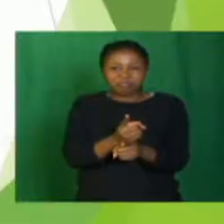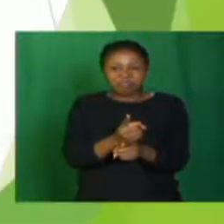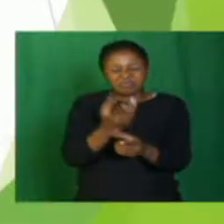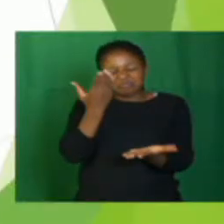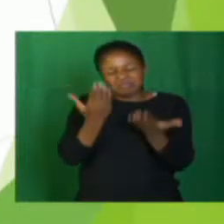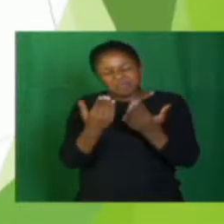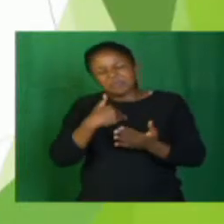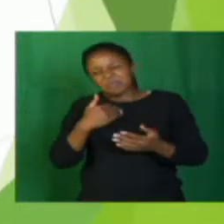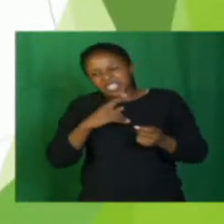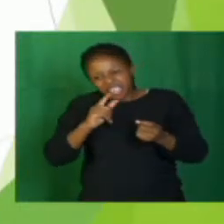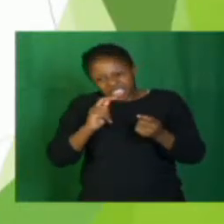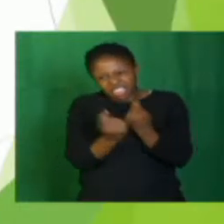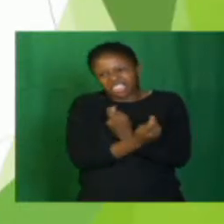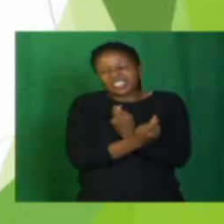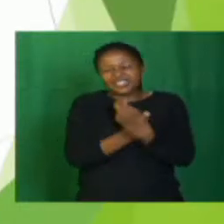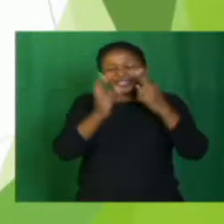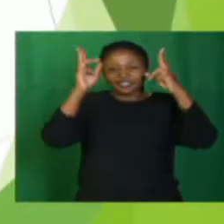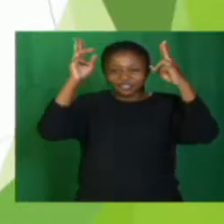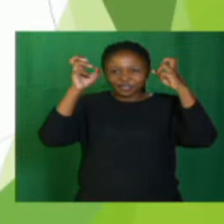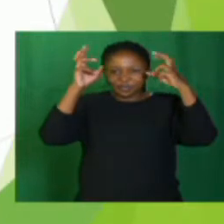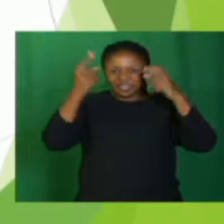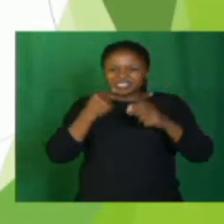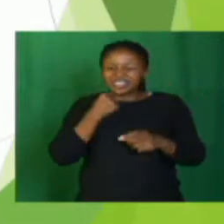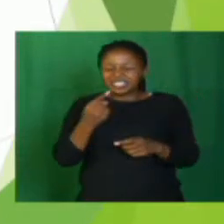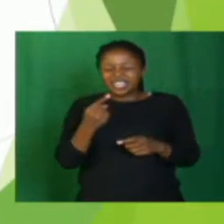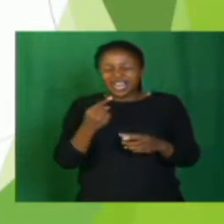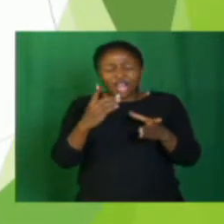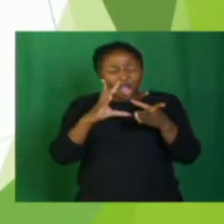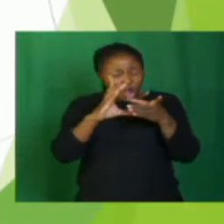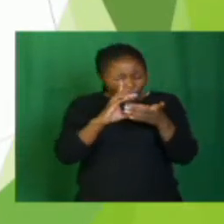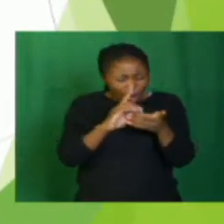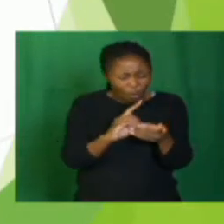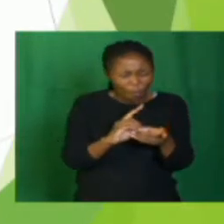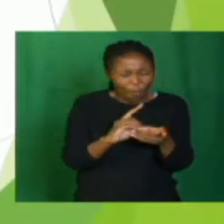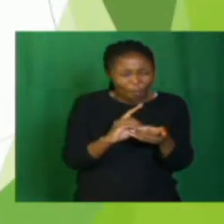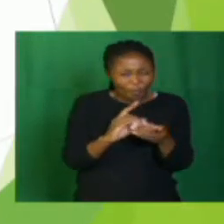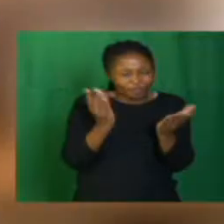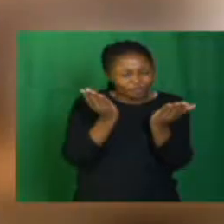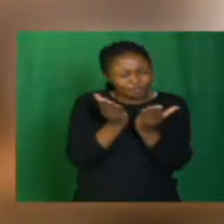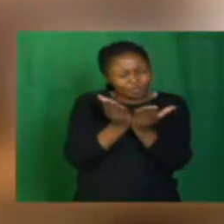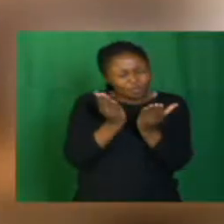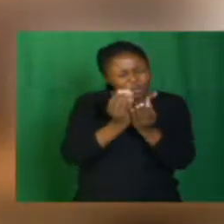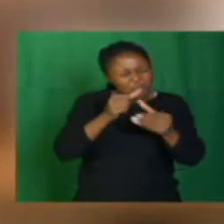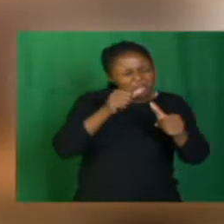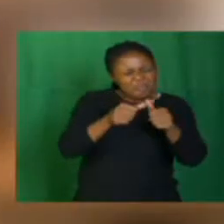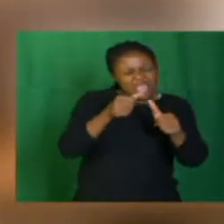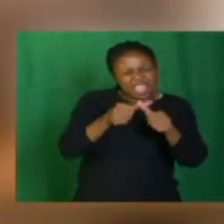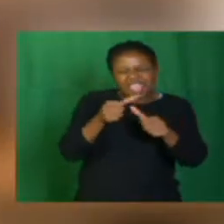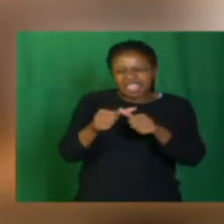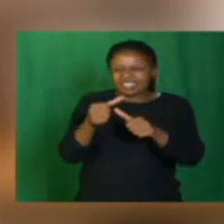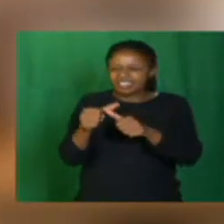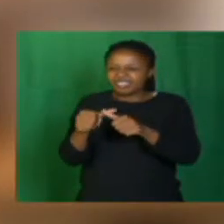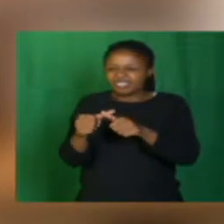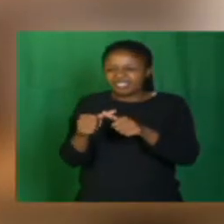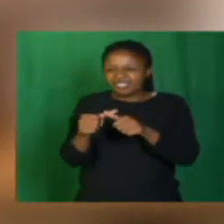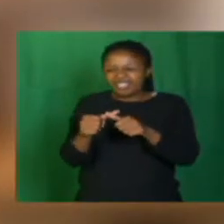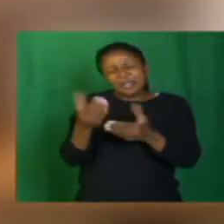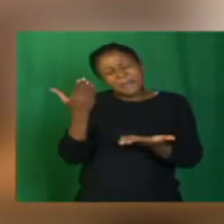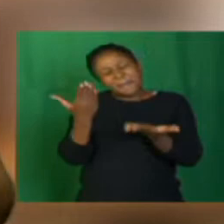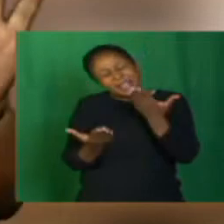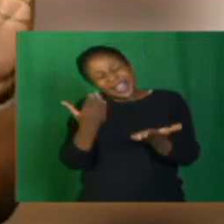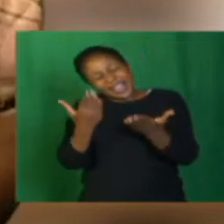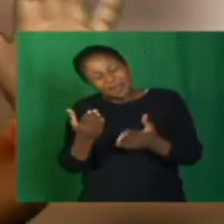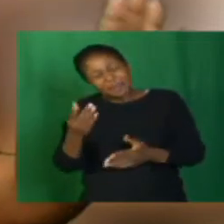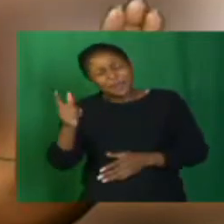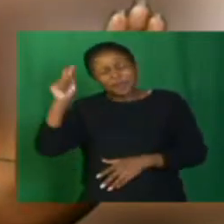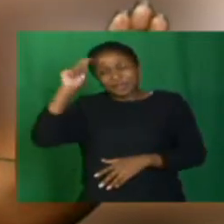the best learning system. And I would have added, what are your views? And that would have been a what?